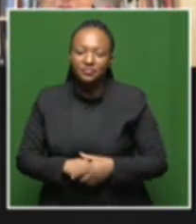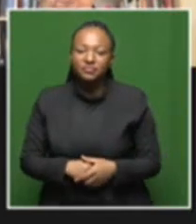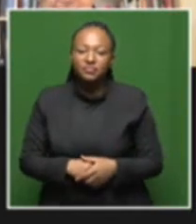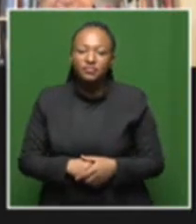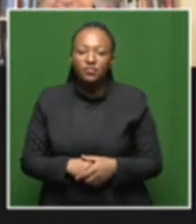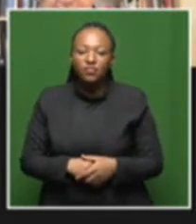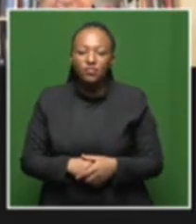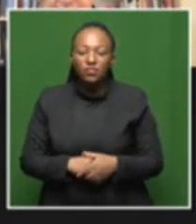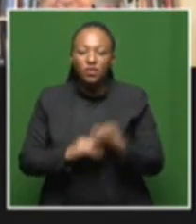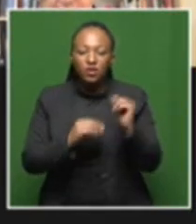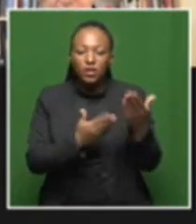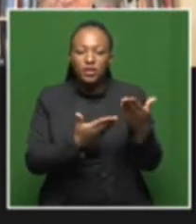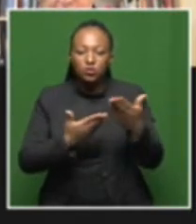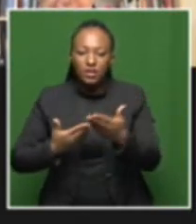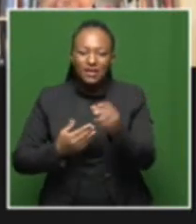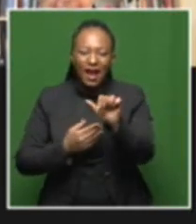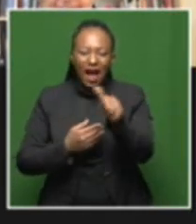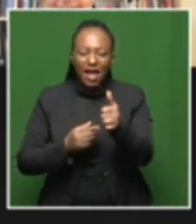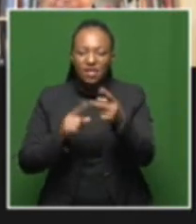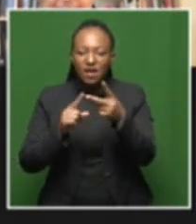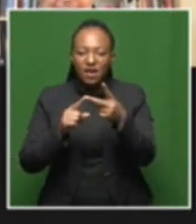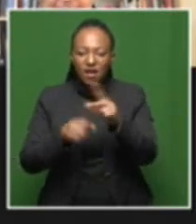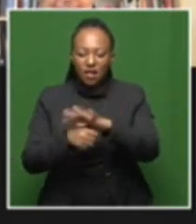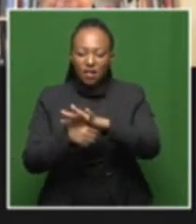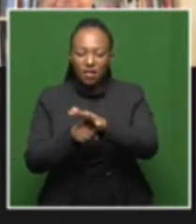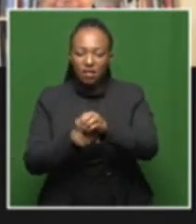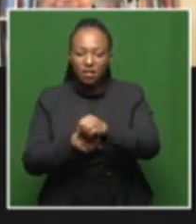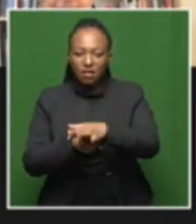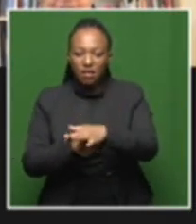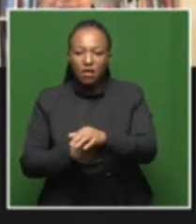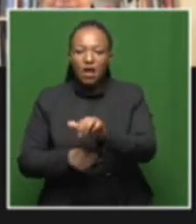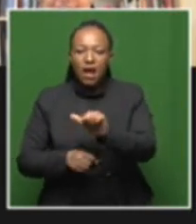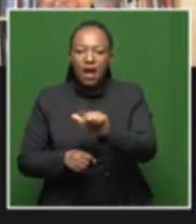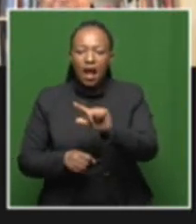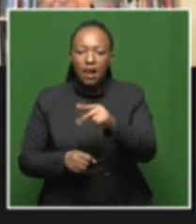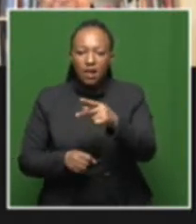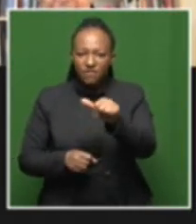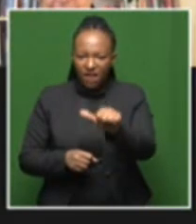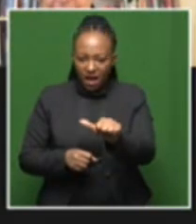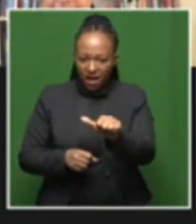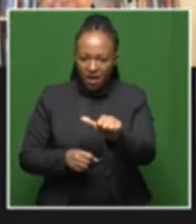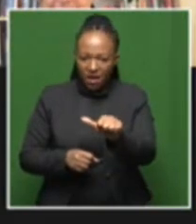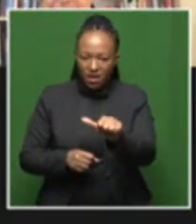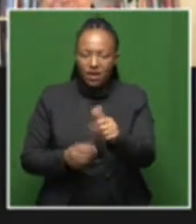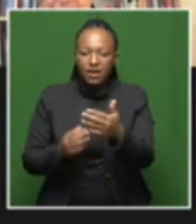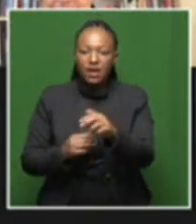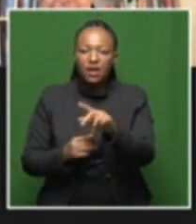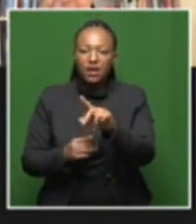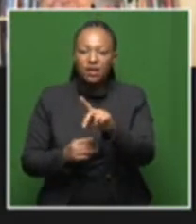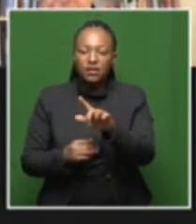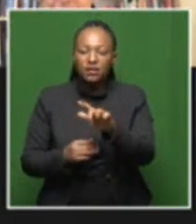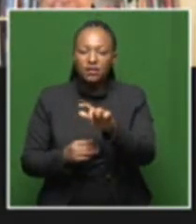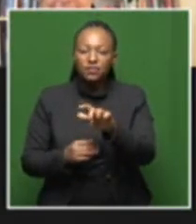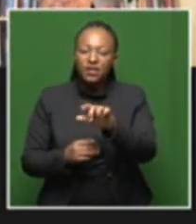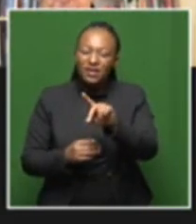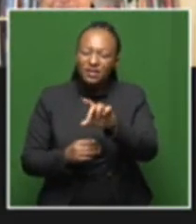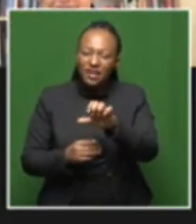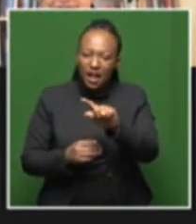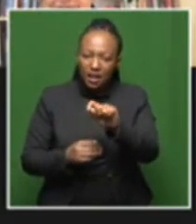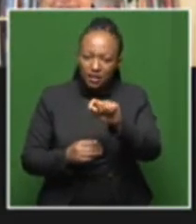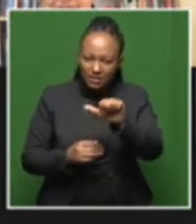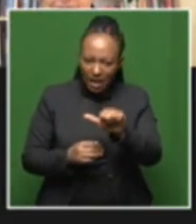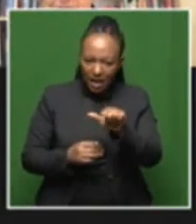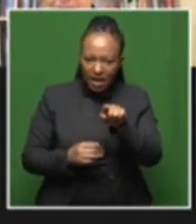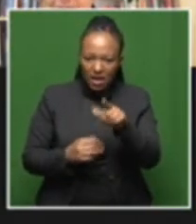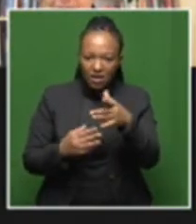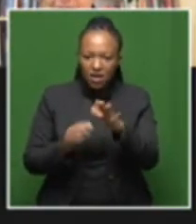had the introduction of another variant, not the Lambda, but the Alpha variant, until the Delta variant continues to increase,